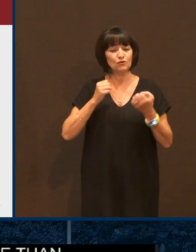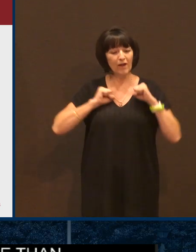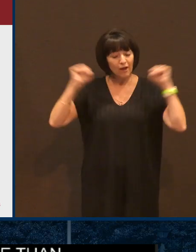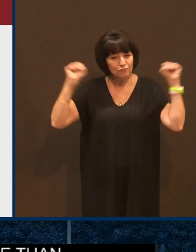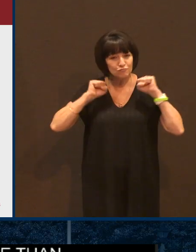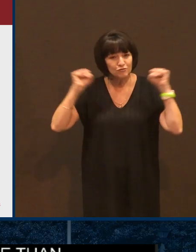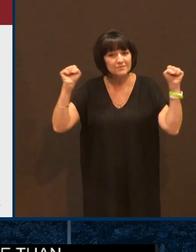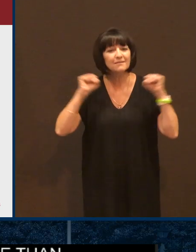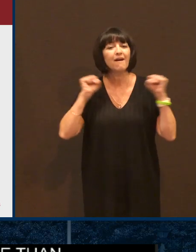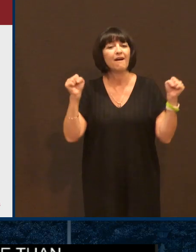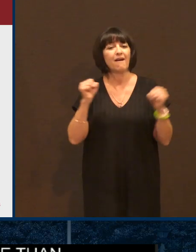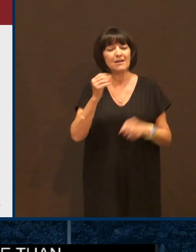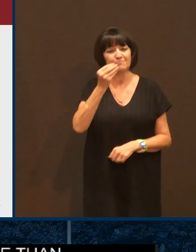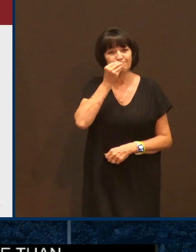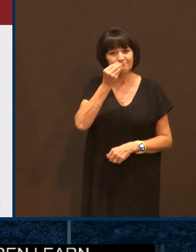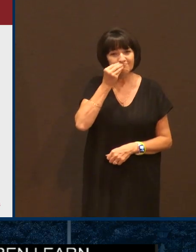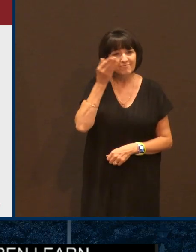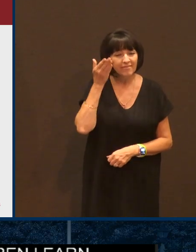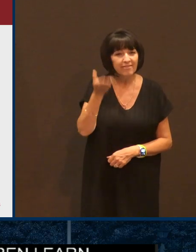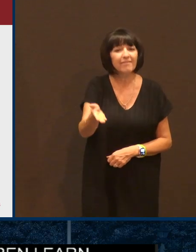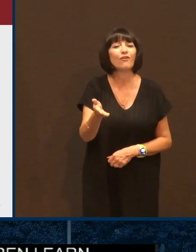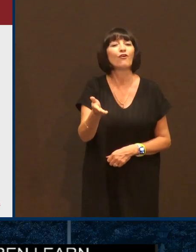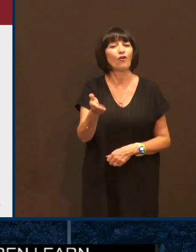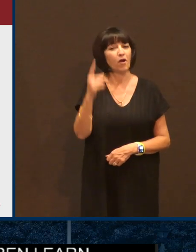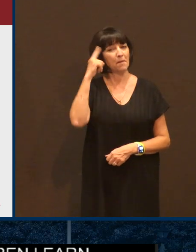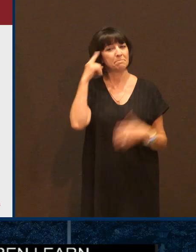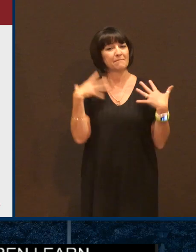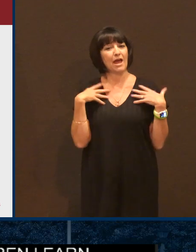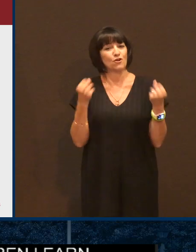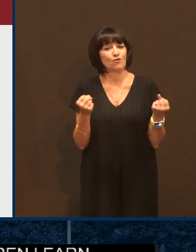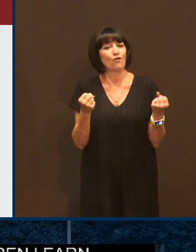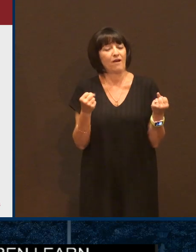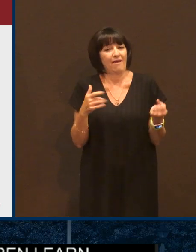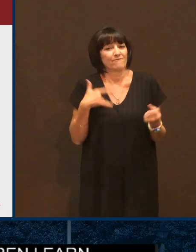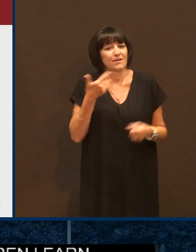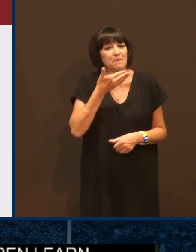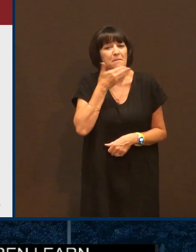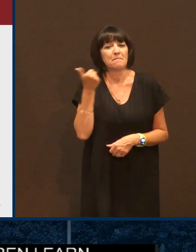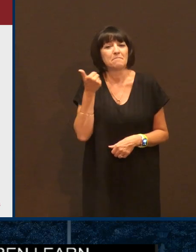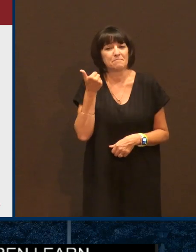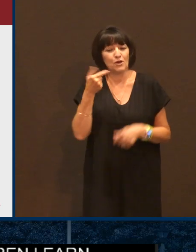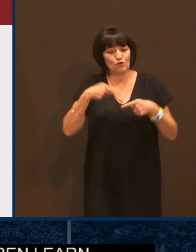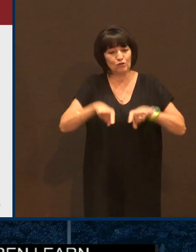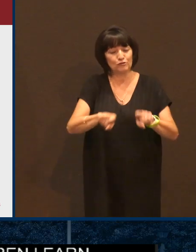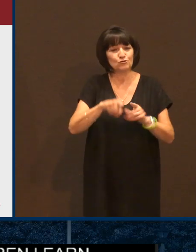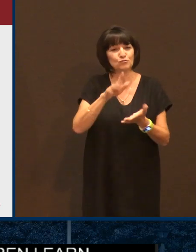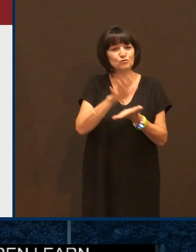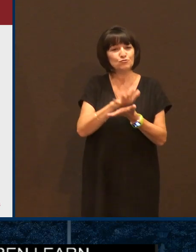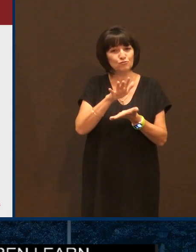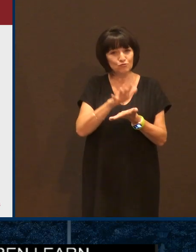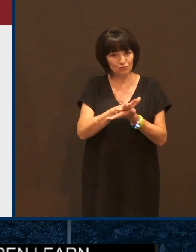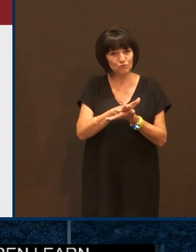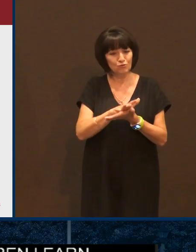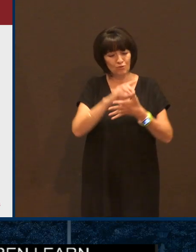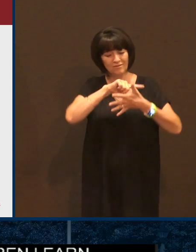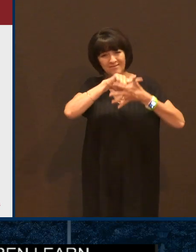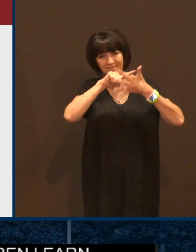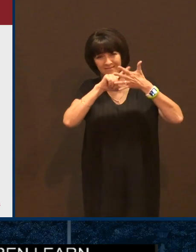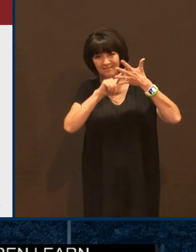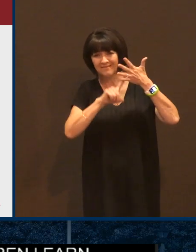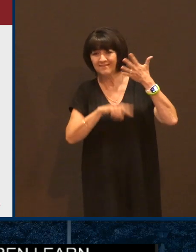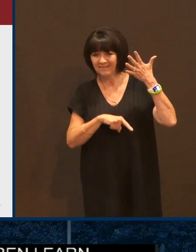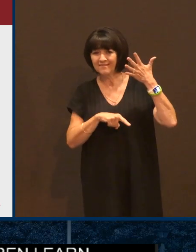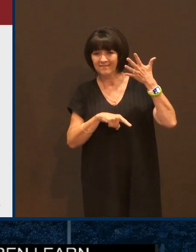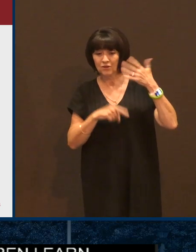healthy meals and access to mental health support, the internet, and other vital services. And many of these are difficult to get in